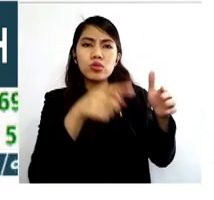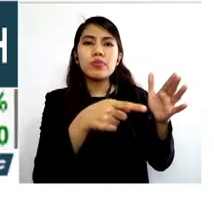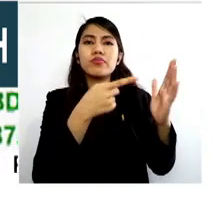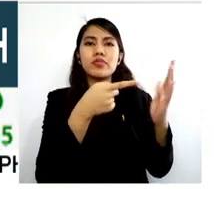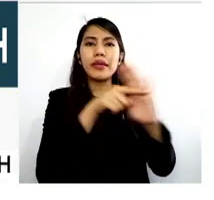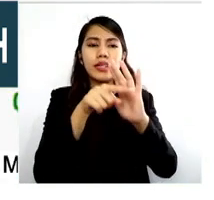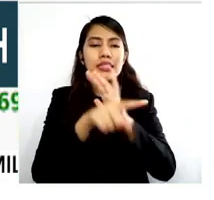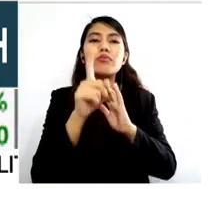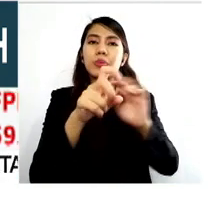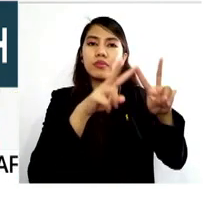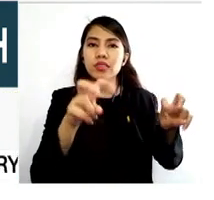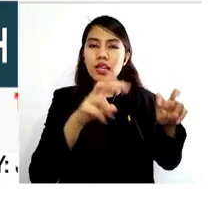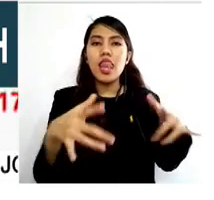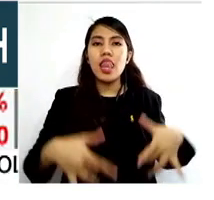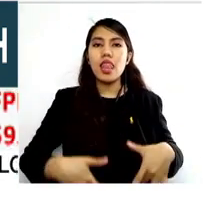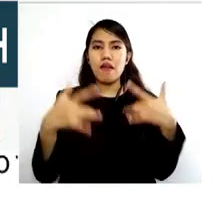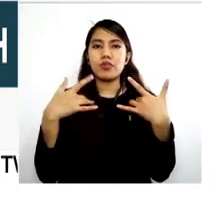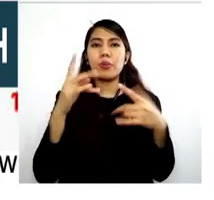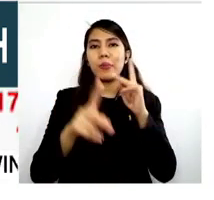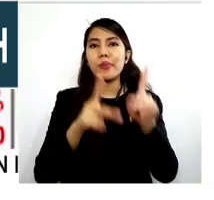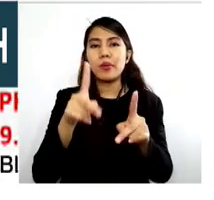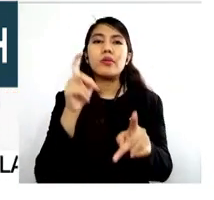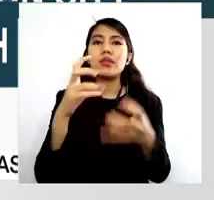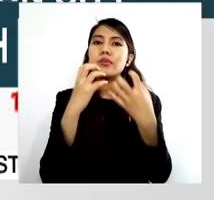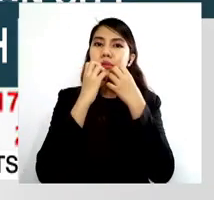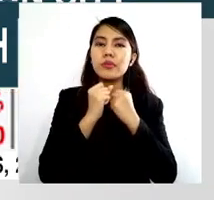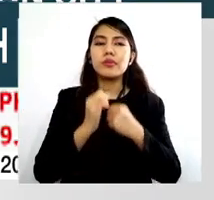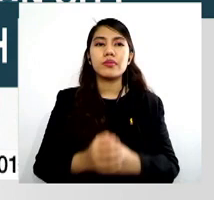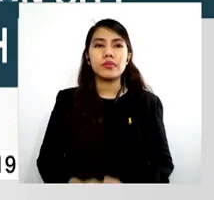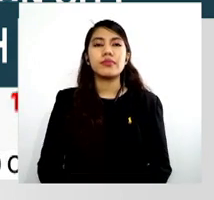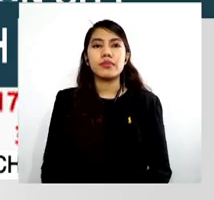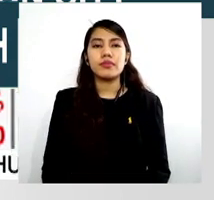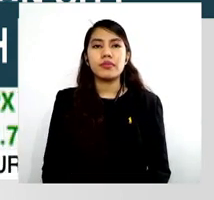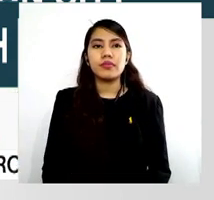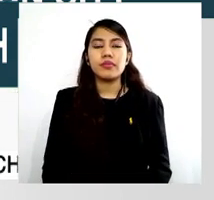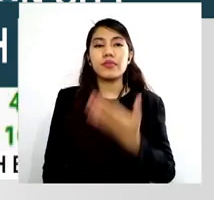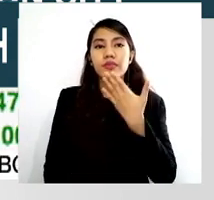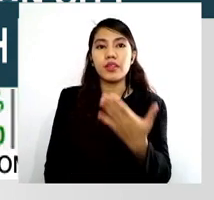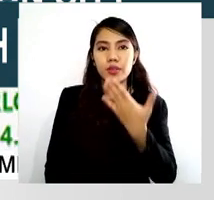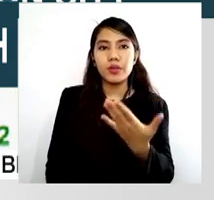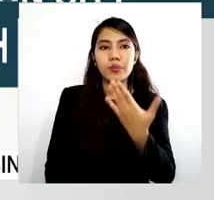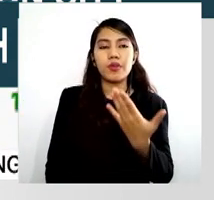are at stake, Stanley. All right, on that note, thanks a lot, Congressman Carlos Zarate, for shedding